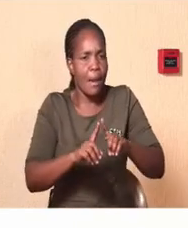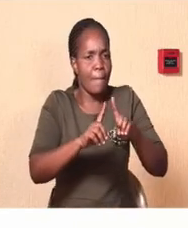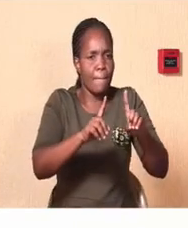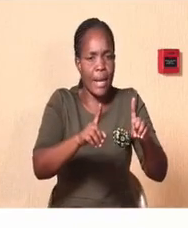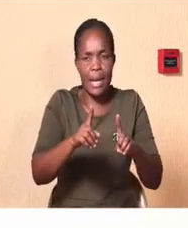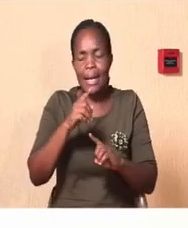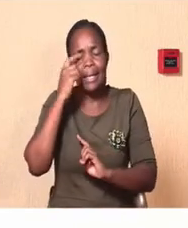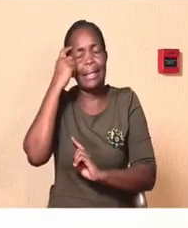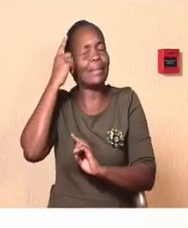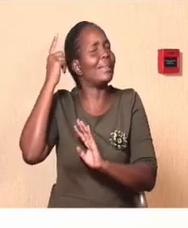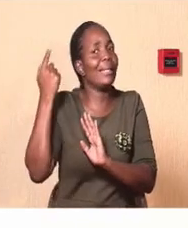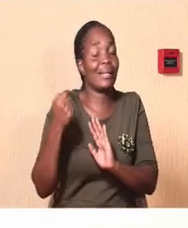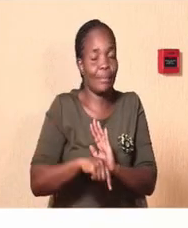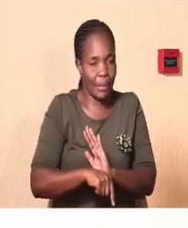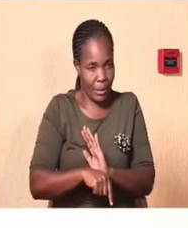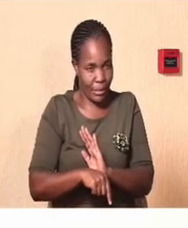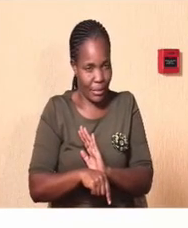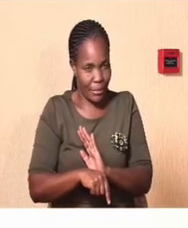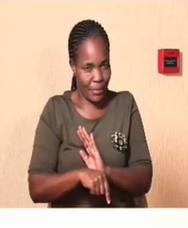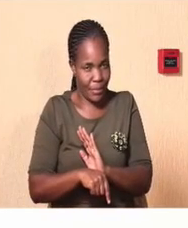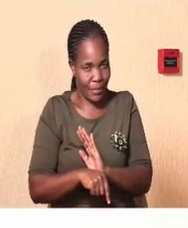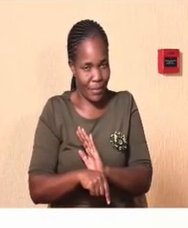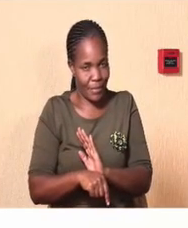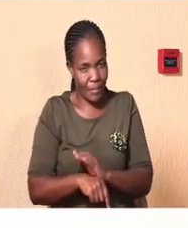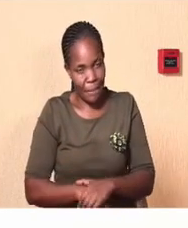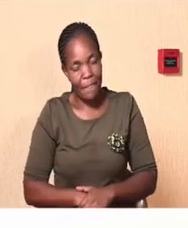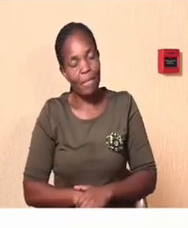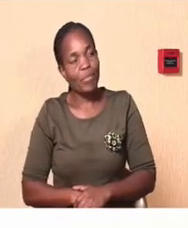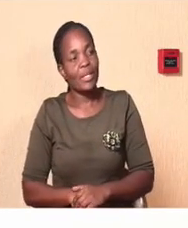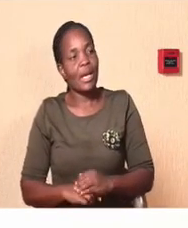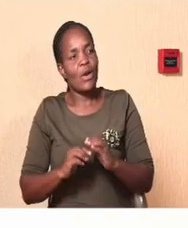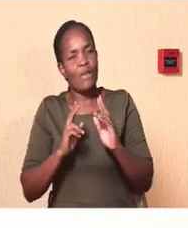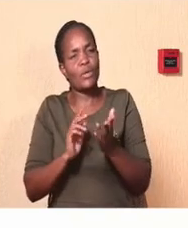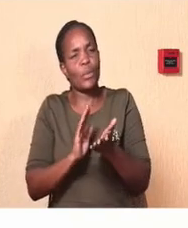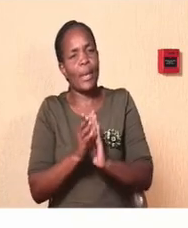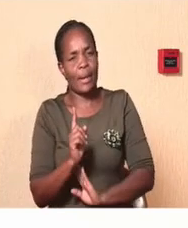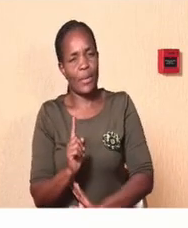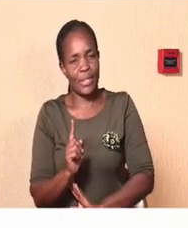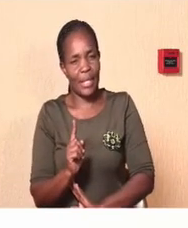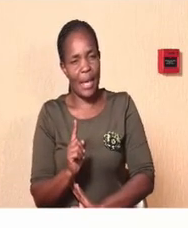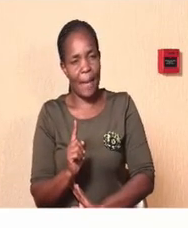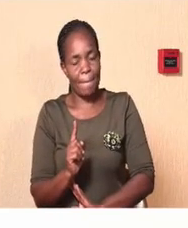outside the box. And you see that people are now becoming more